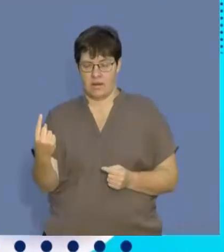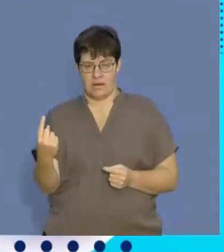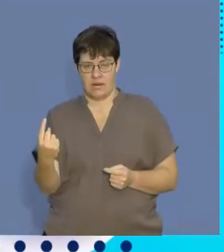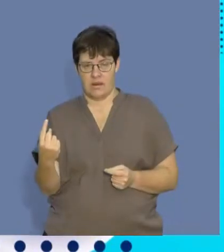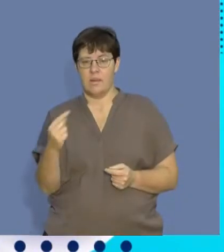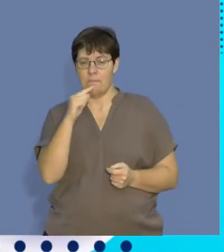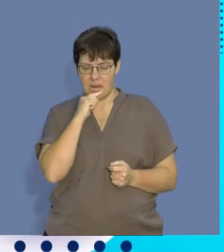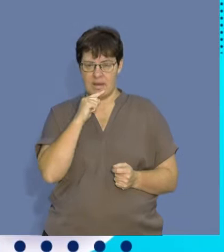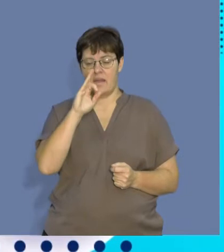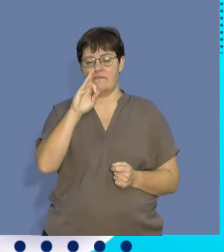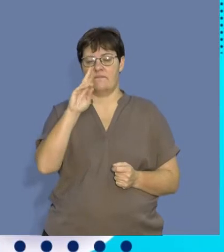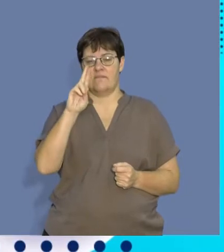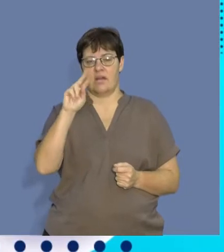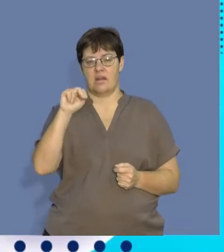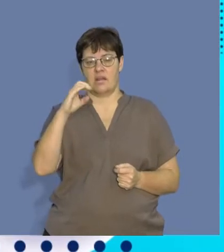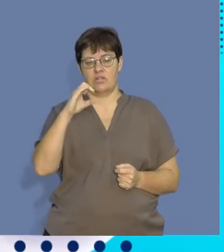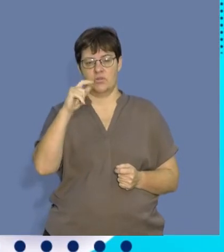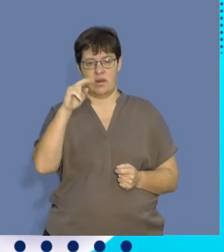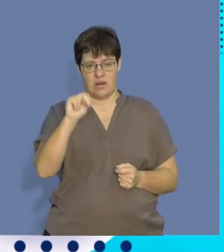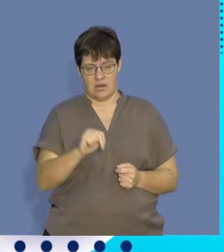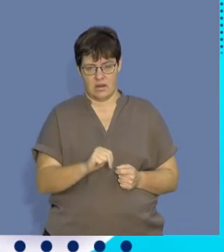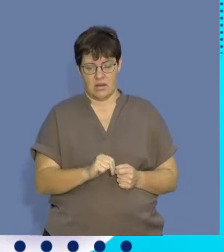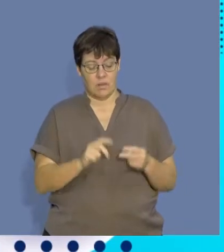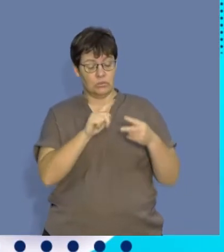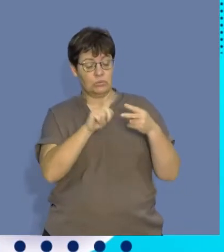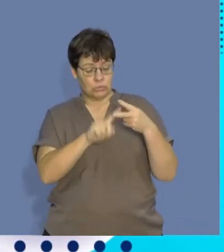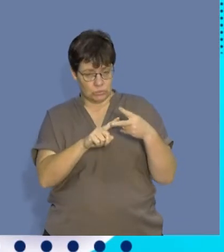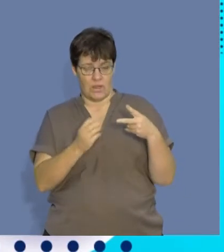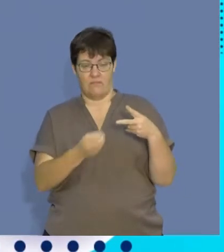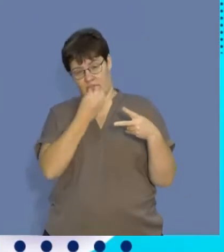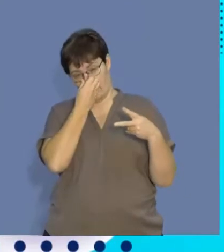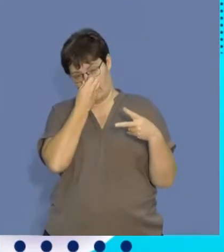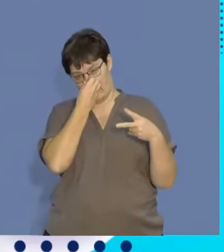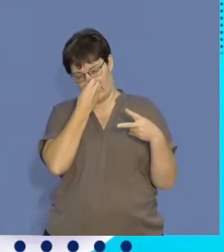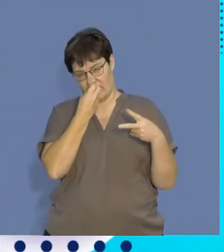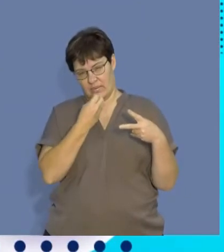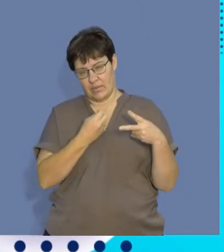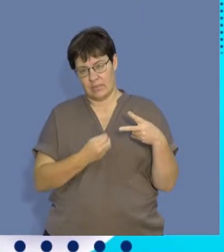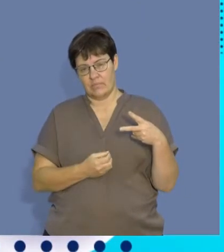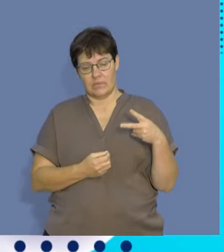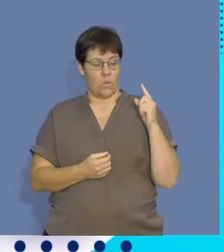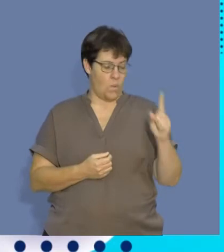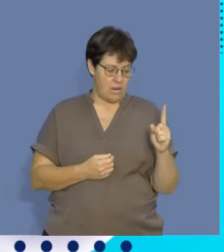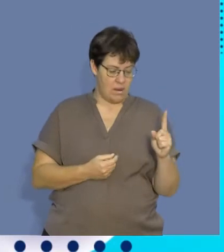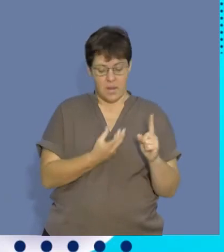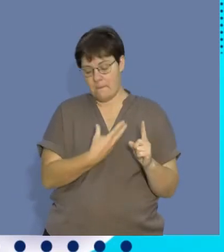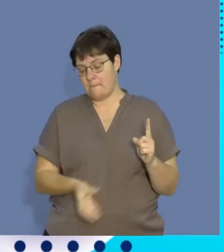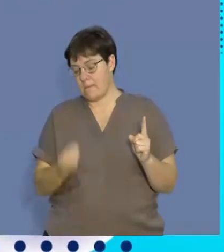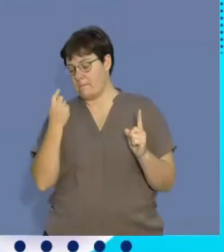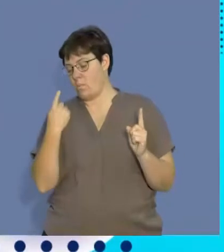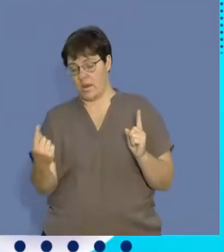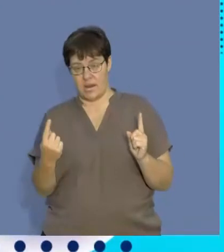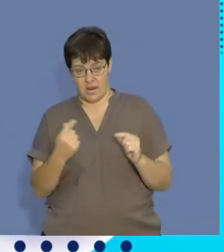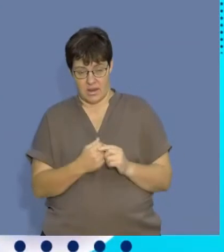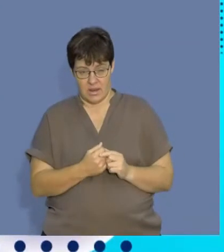be called a function, right? But there's two types of these cases where one input value gives us one output value.